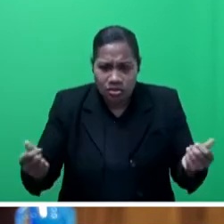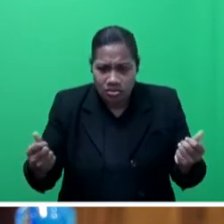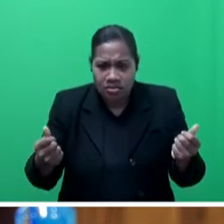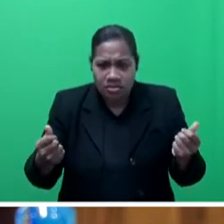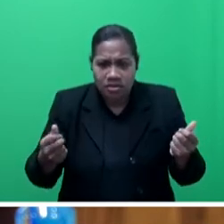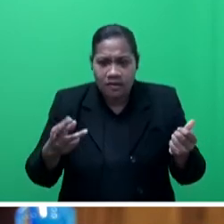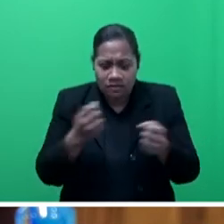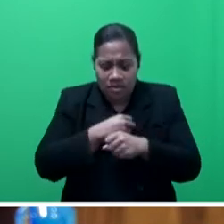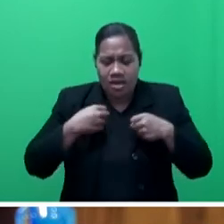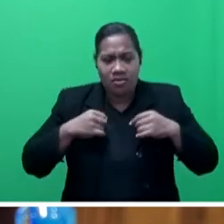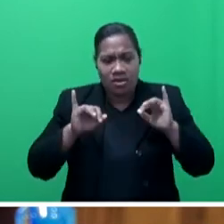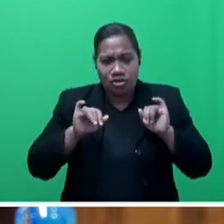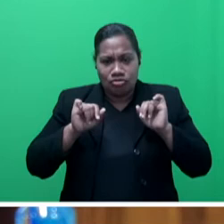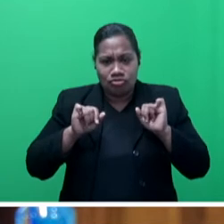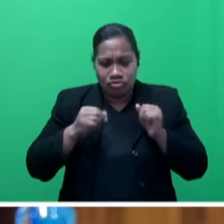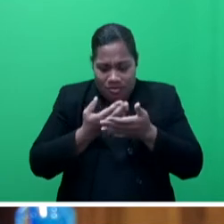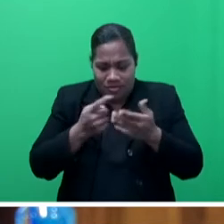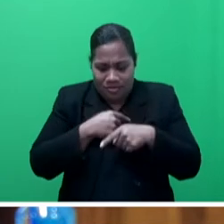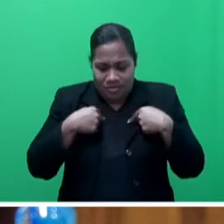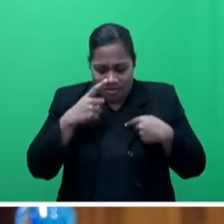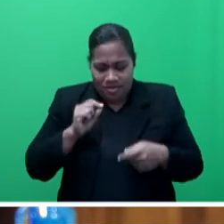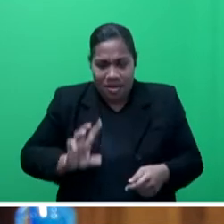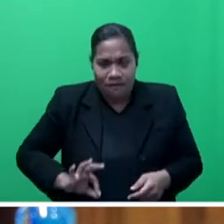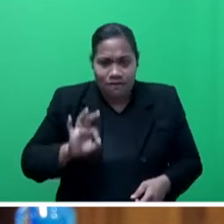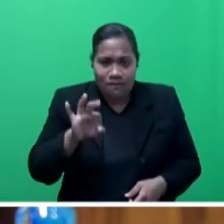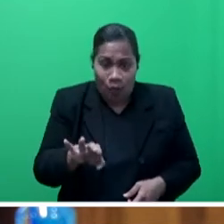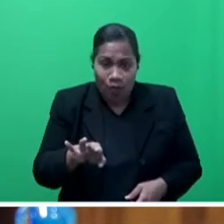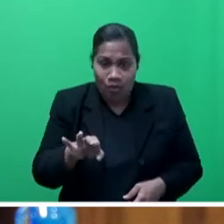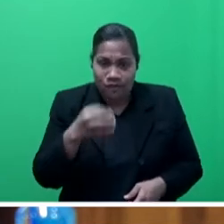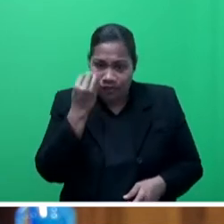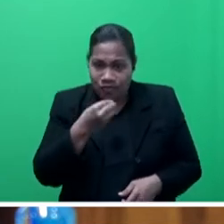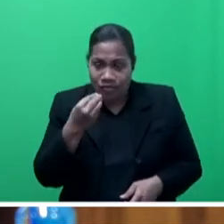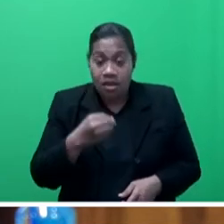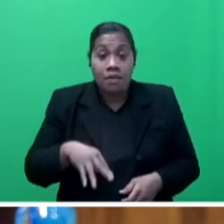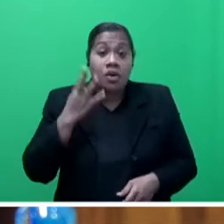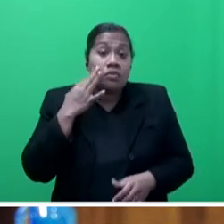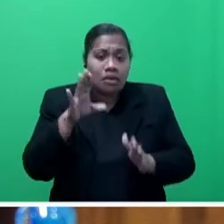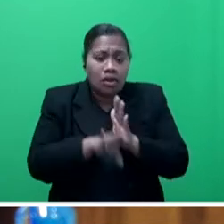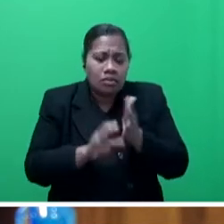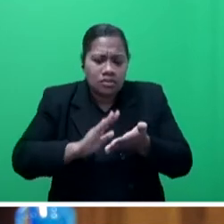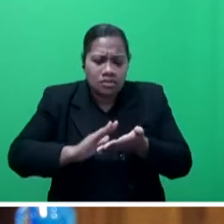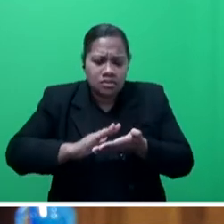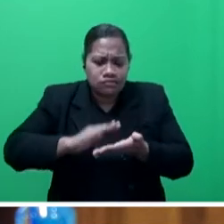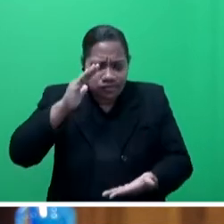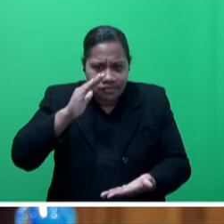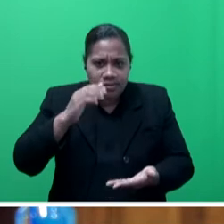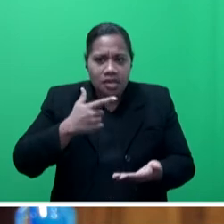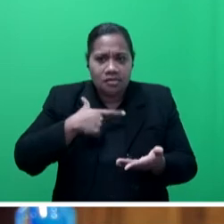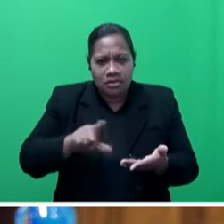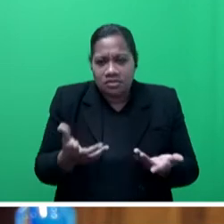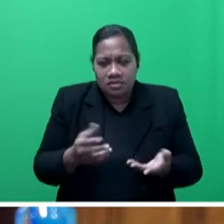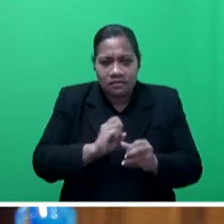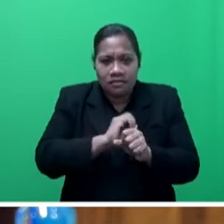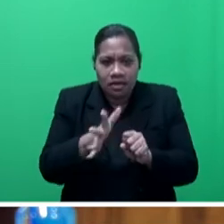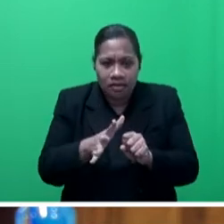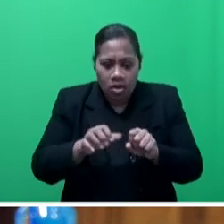affordability. When there's temporary price hike due to COVID-19 or due to flooding or due to a